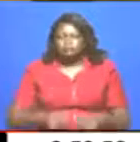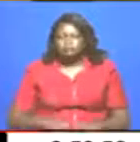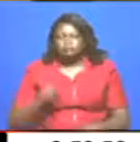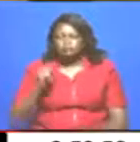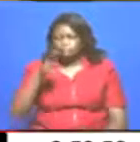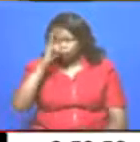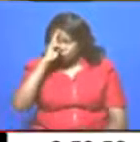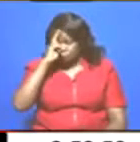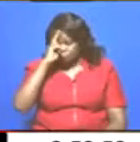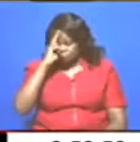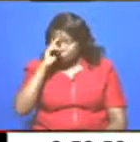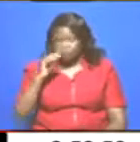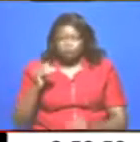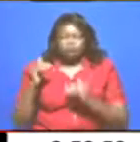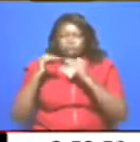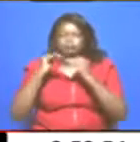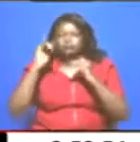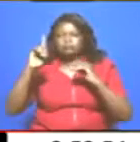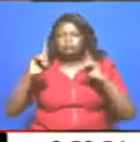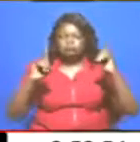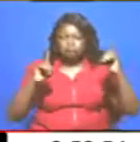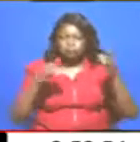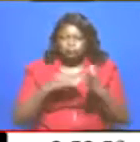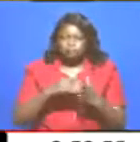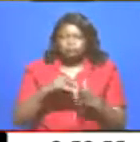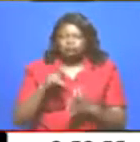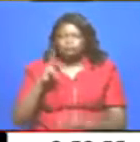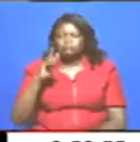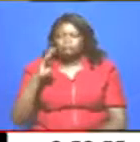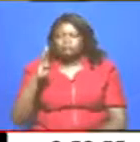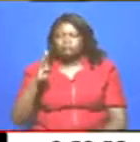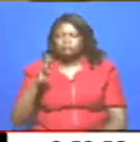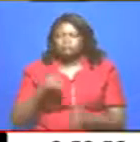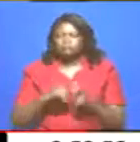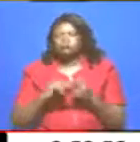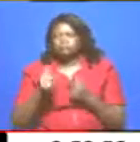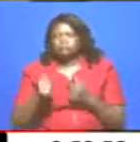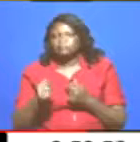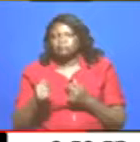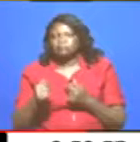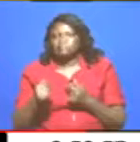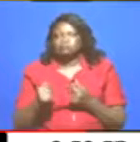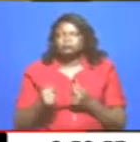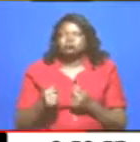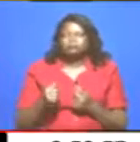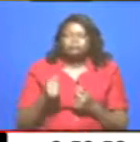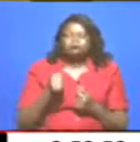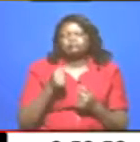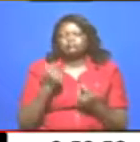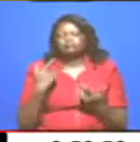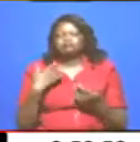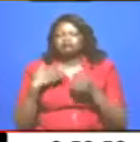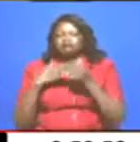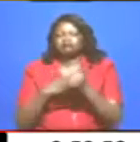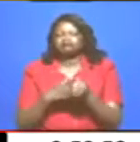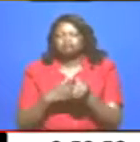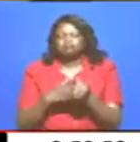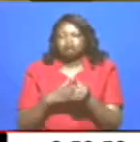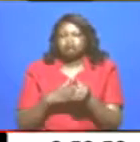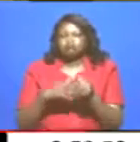1-1 against KCB. Kakamega Homeboys currently lead the log on 43 points, 6 points ahead of second place Tusker